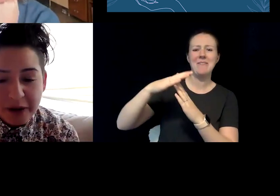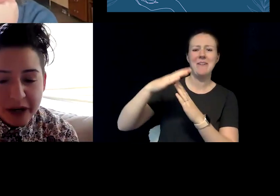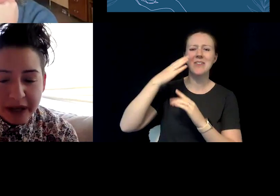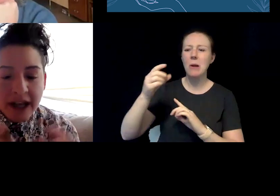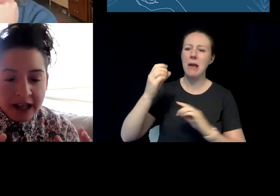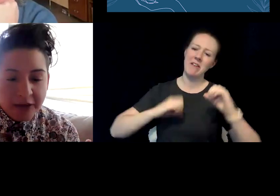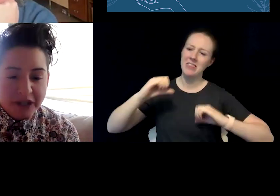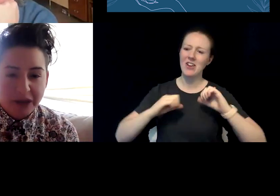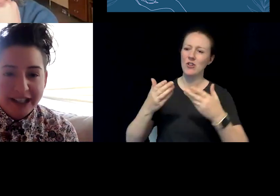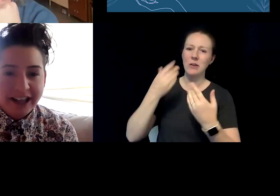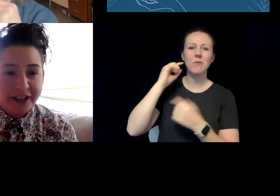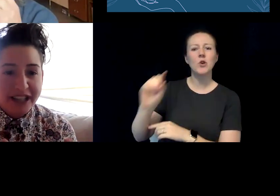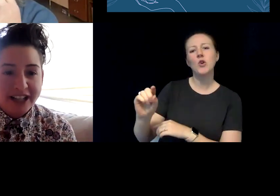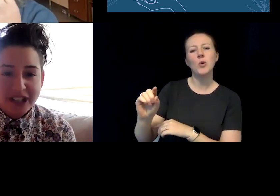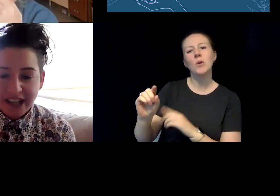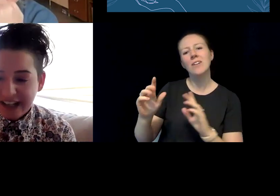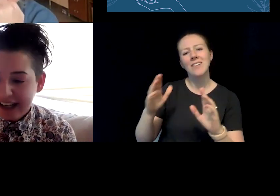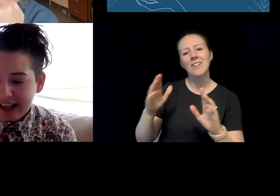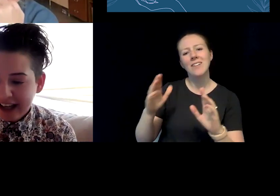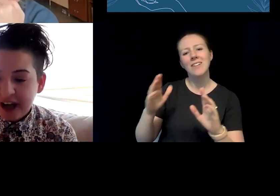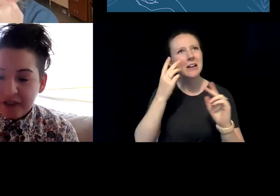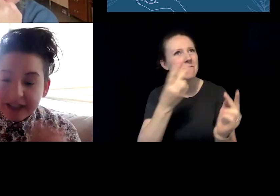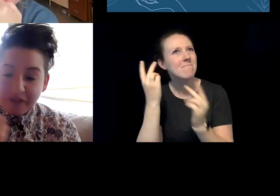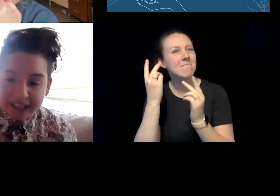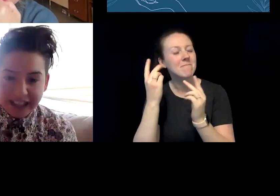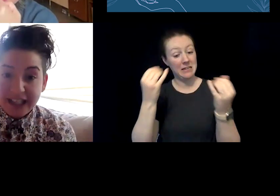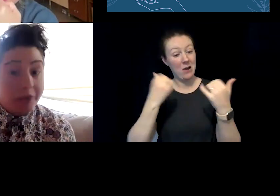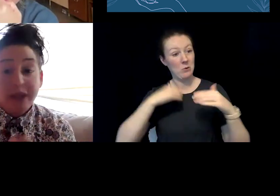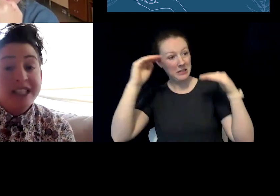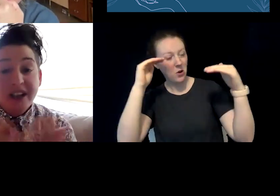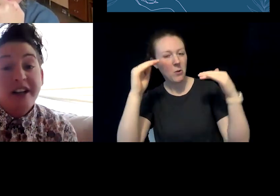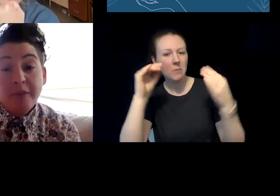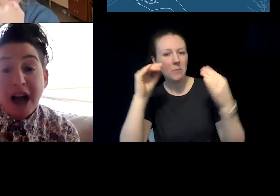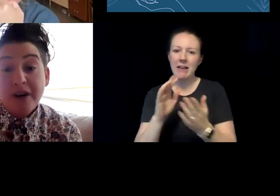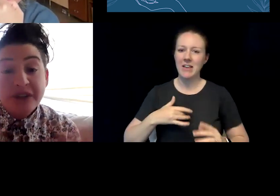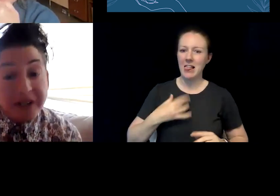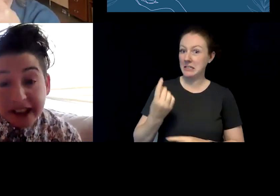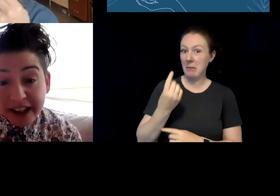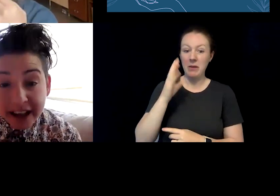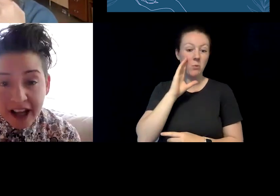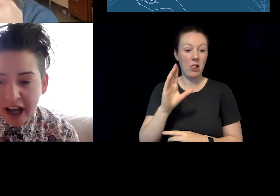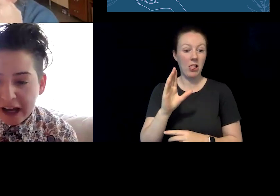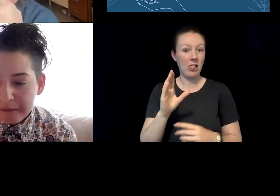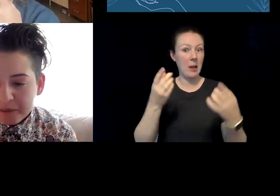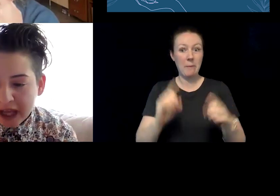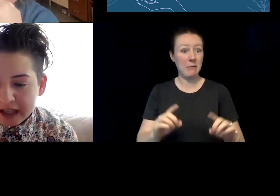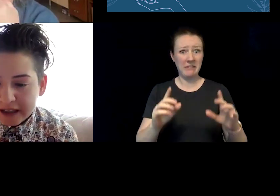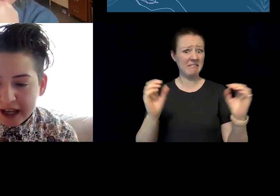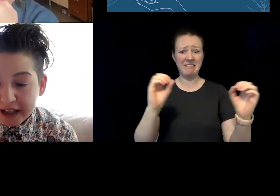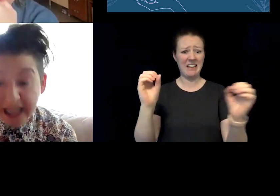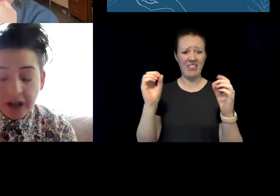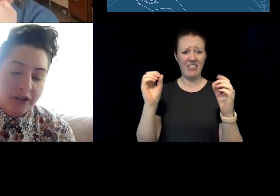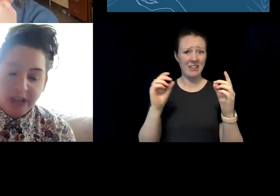how annoying we were, but it was really, like, you know, that just, like, kind of, like, the feeling that something is gonna come out of nothing,